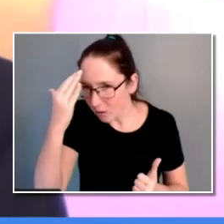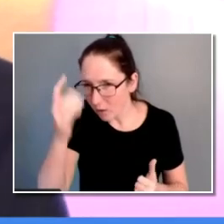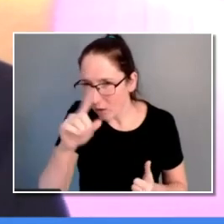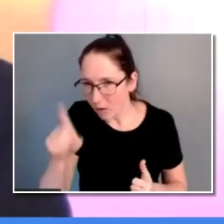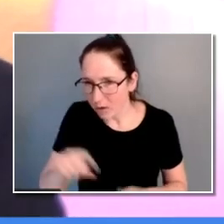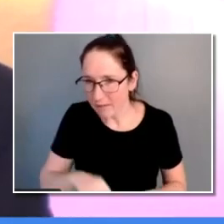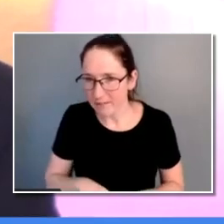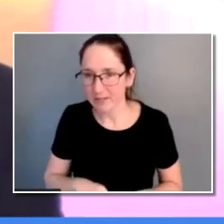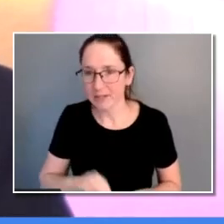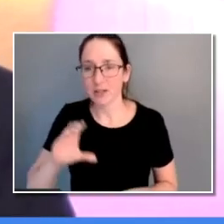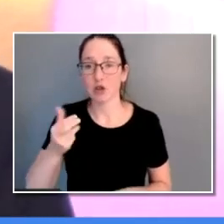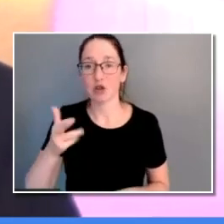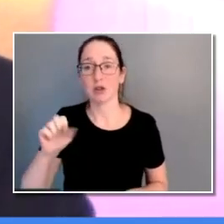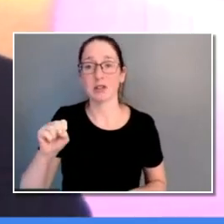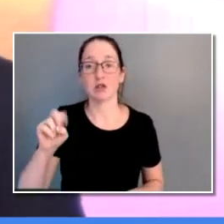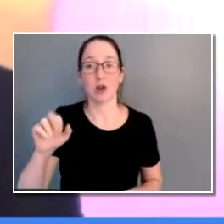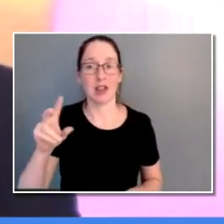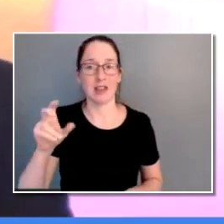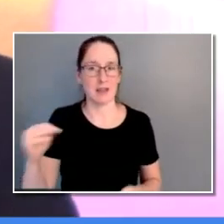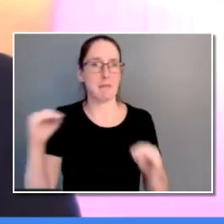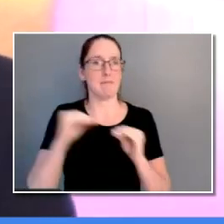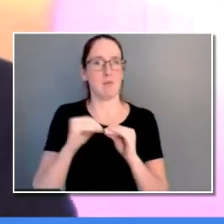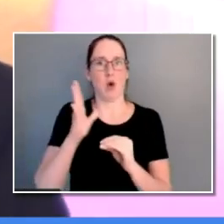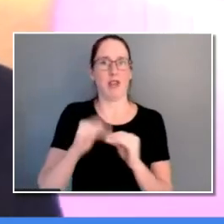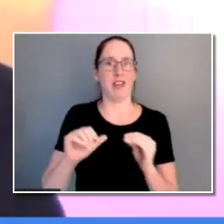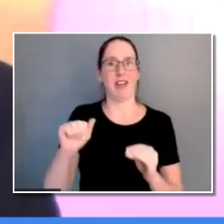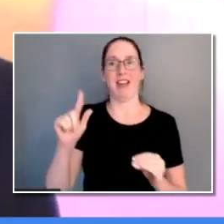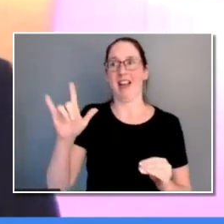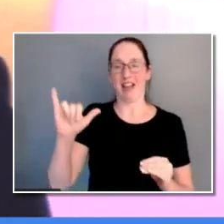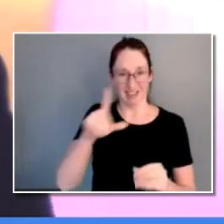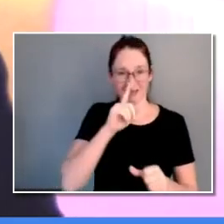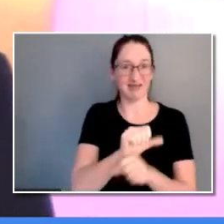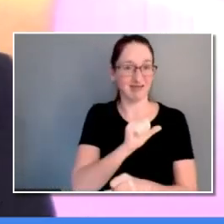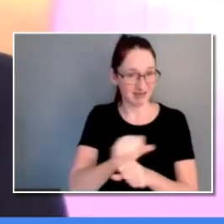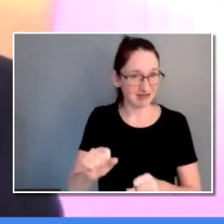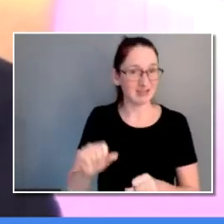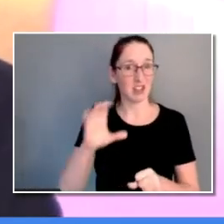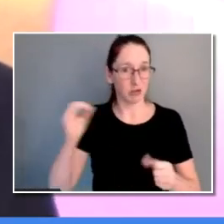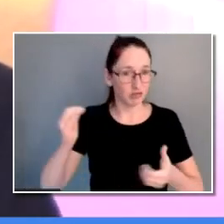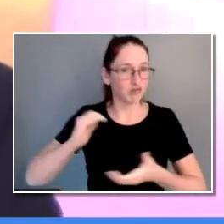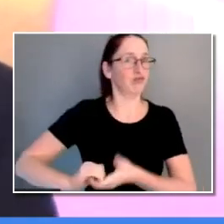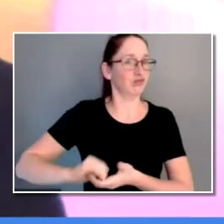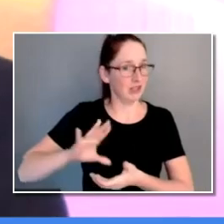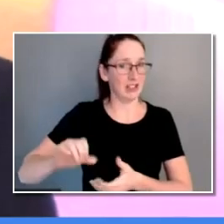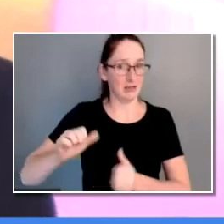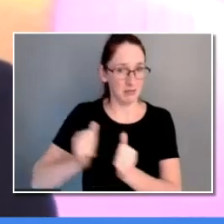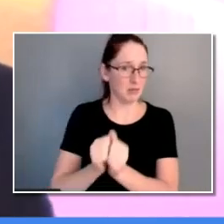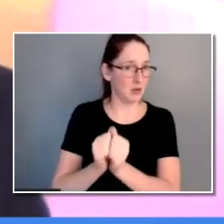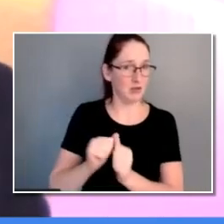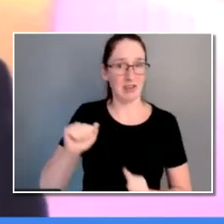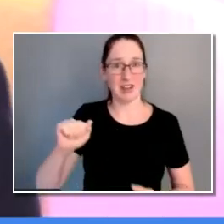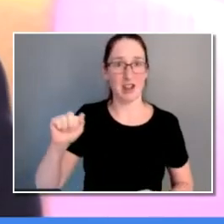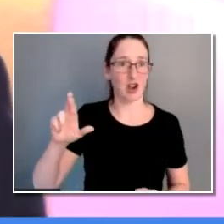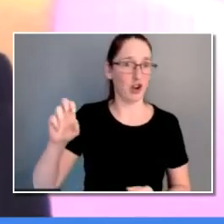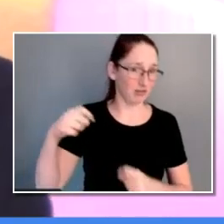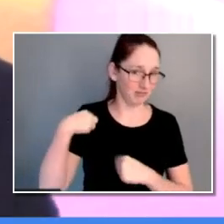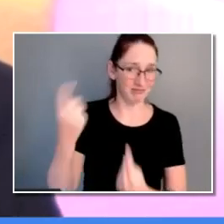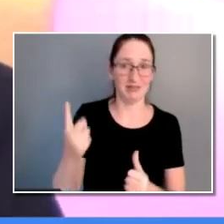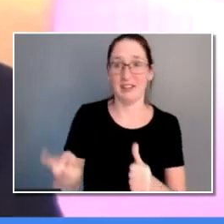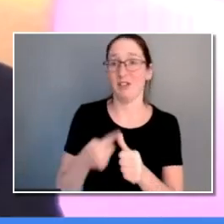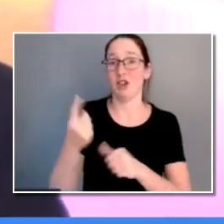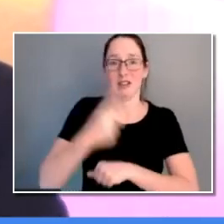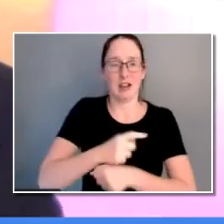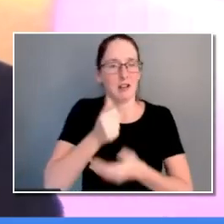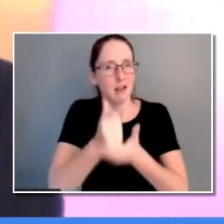To Chris Sullivan, who's more than an ally, he truly is a co-conspirator and has been with ARE from day one, helping